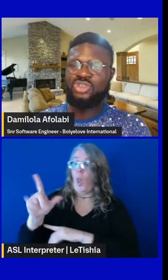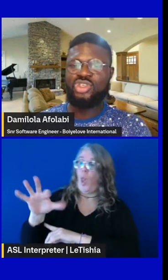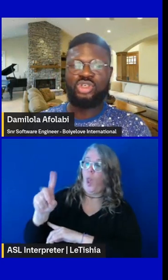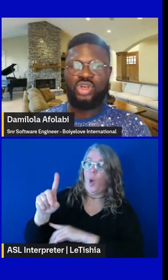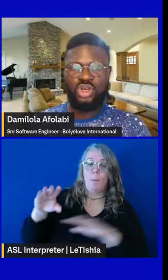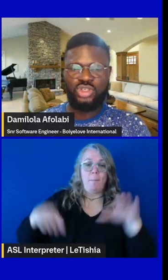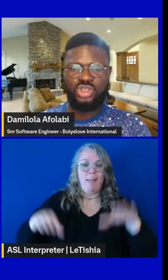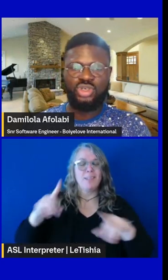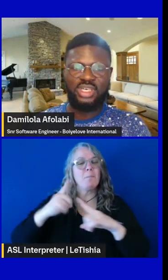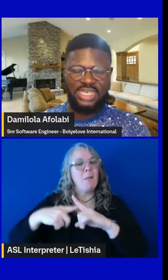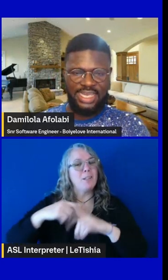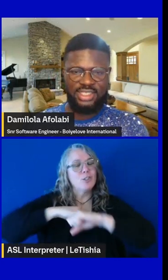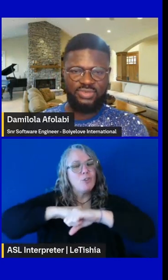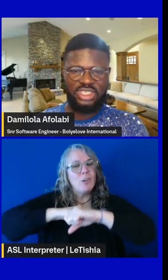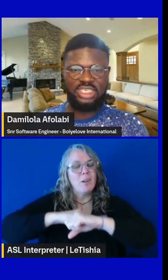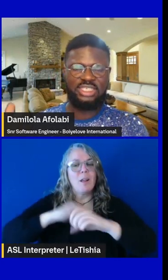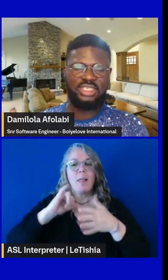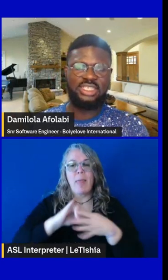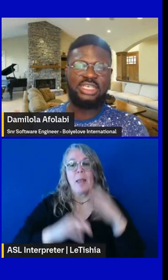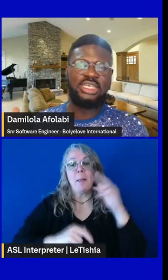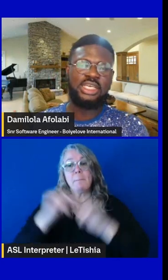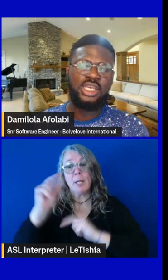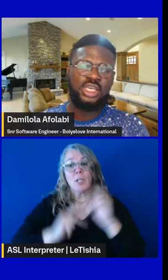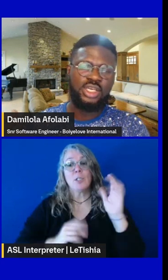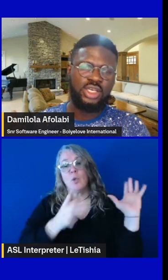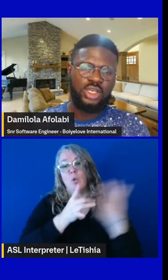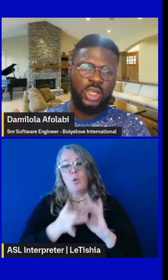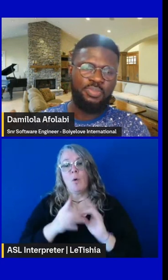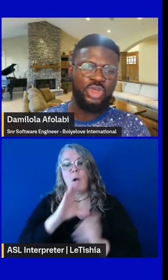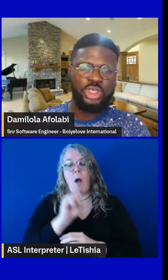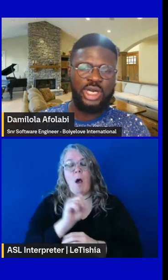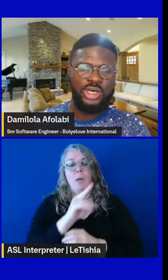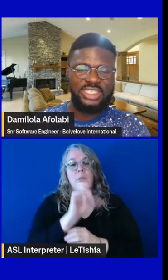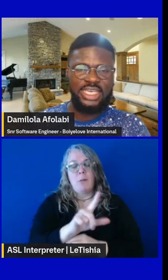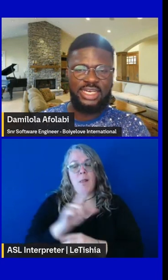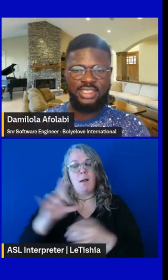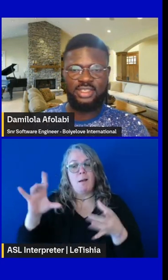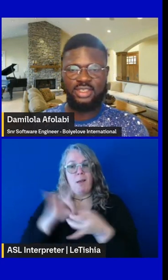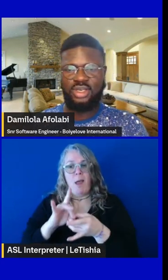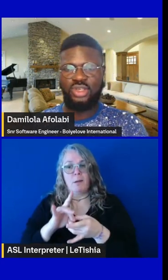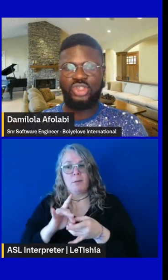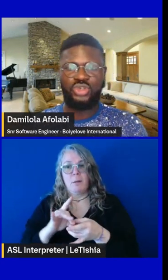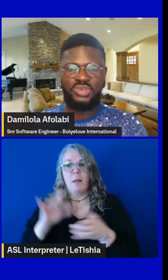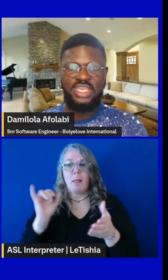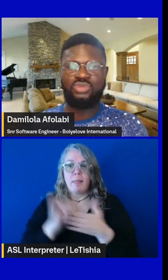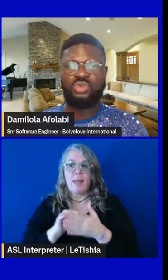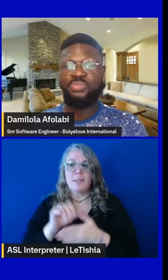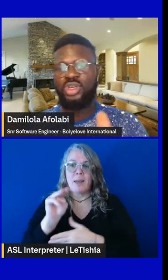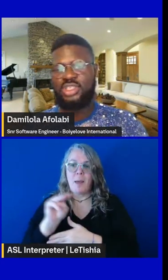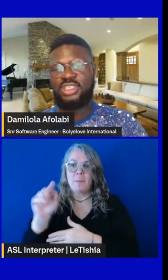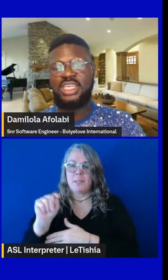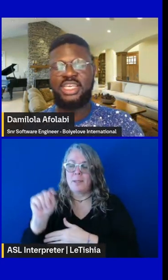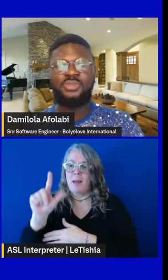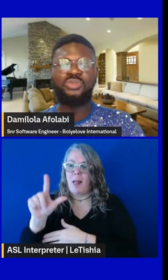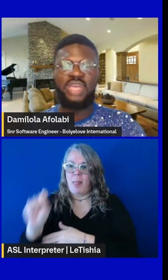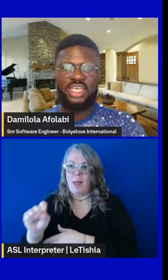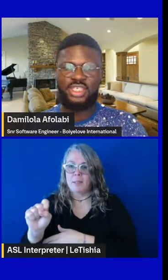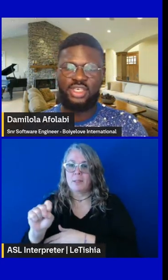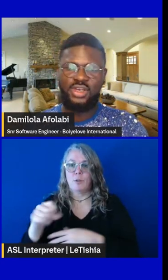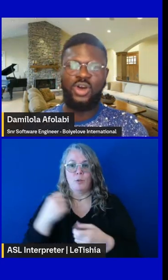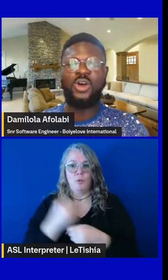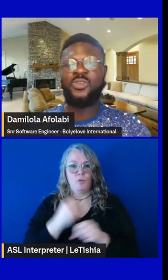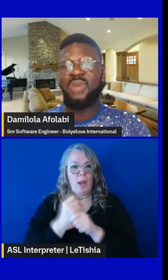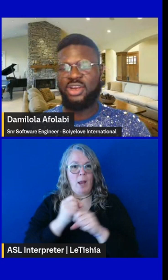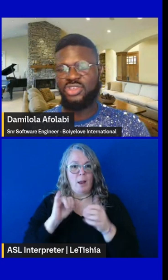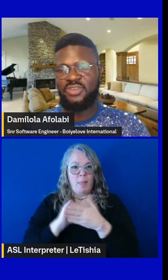It builds on Consul Connect, which is the mutual TLS, to create a robust, scalable